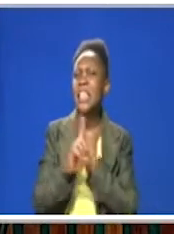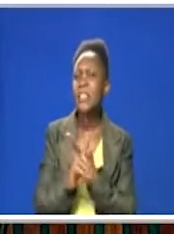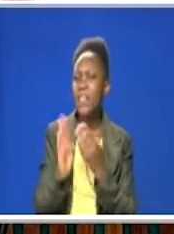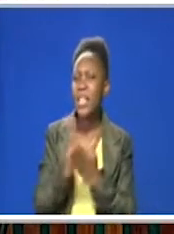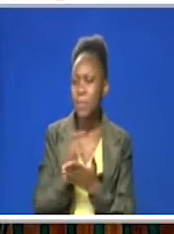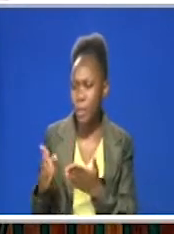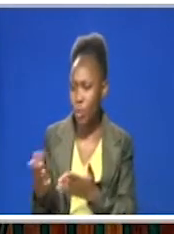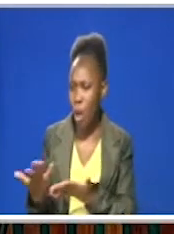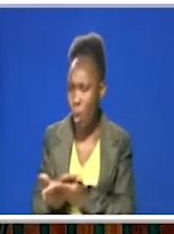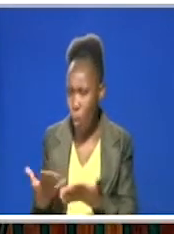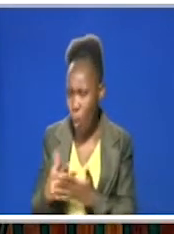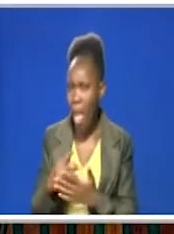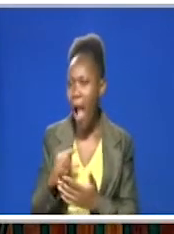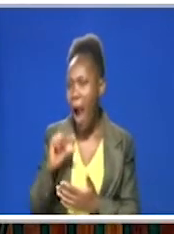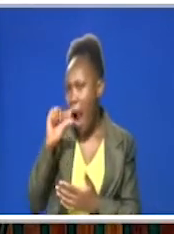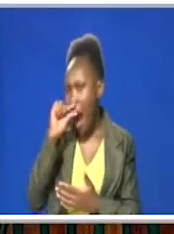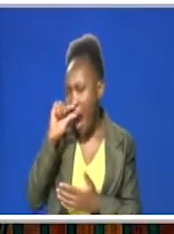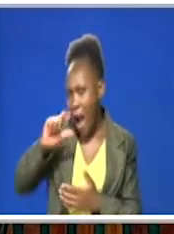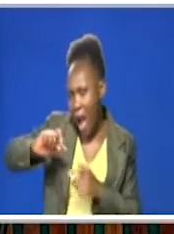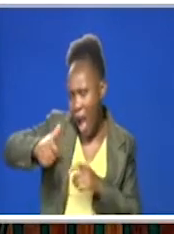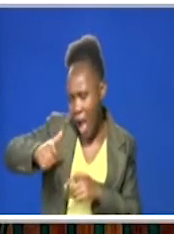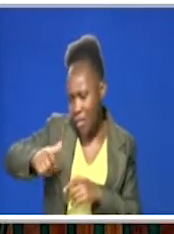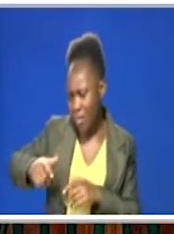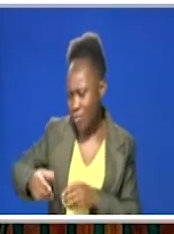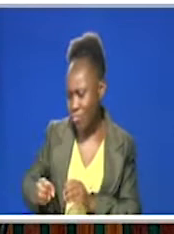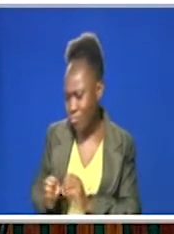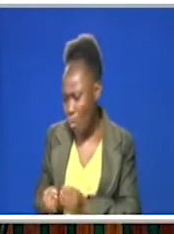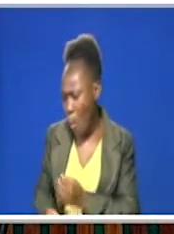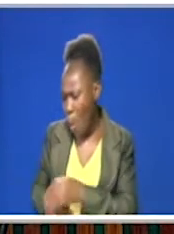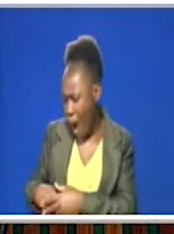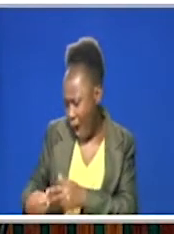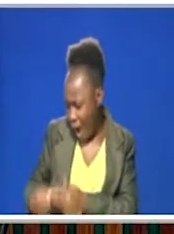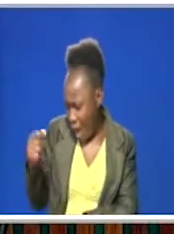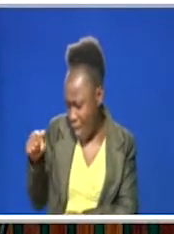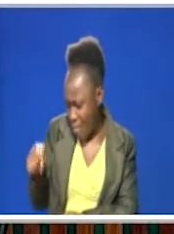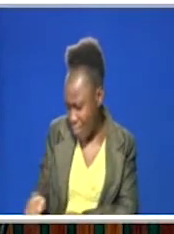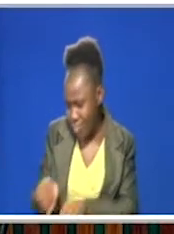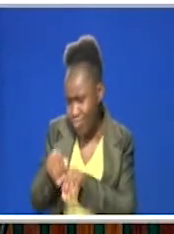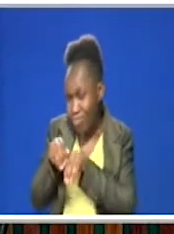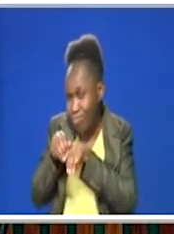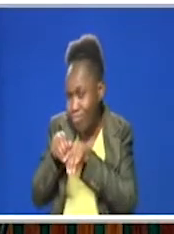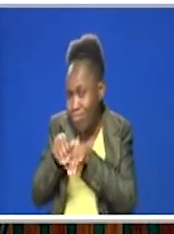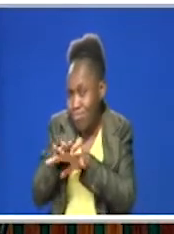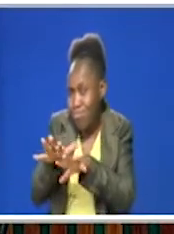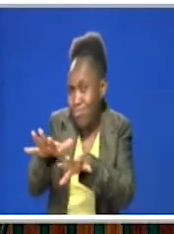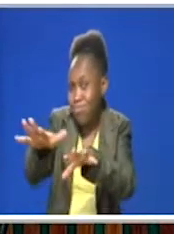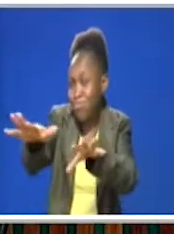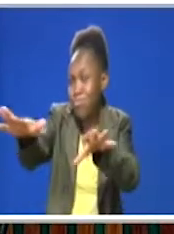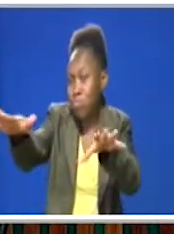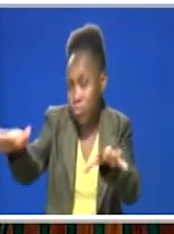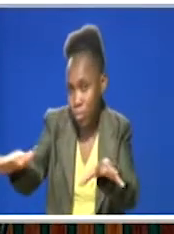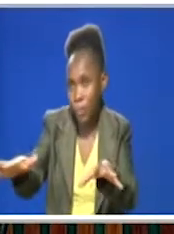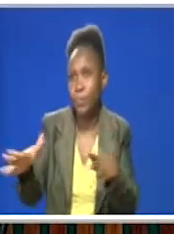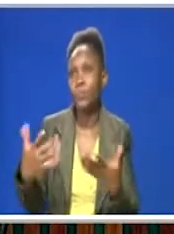these particles are highly concentrated to a region where they are already concentrated is what we are referring to